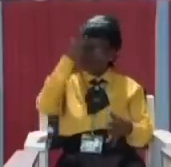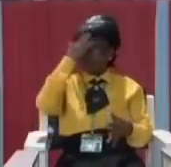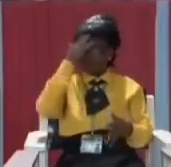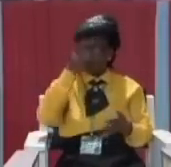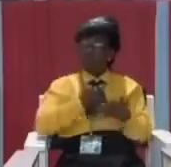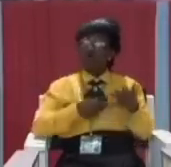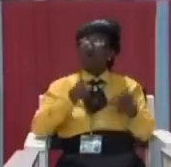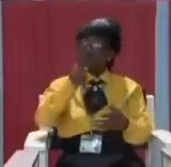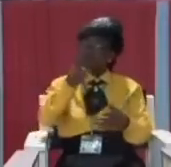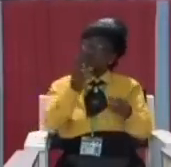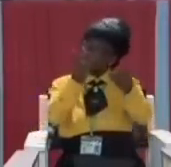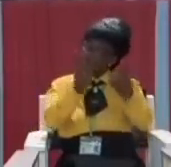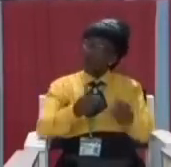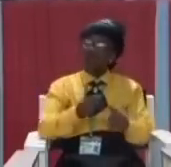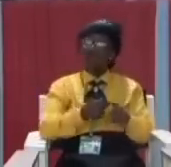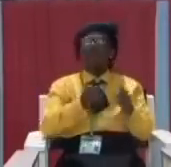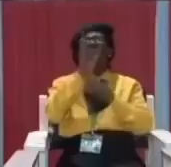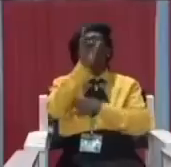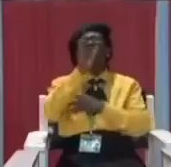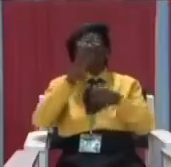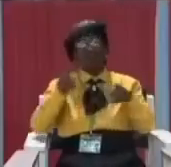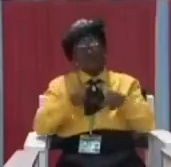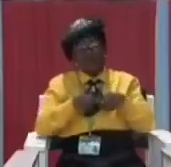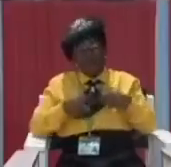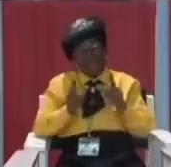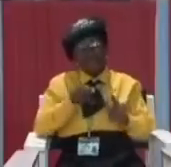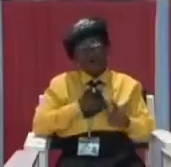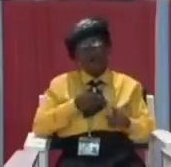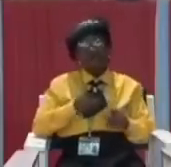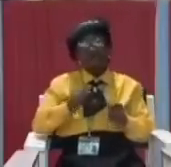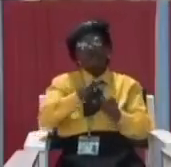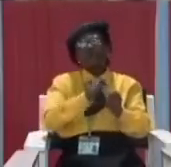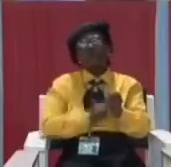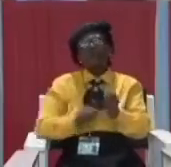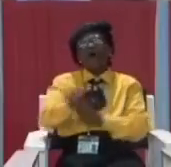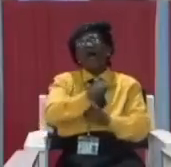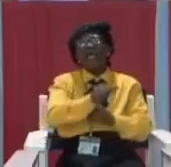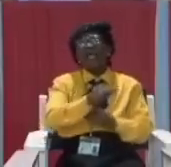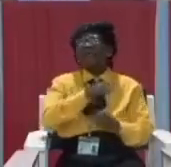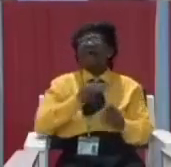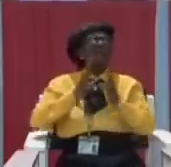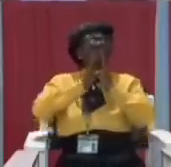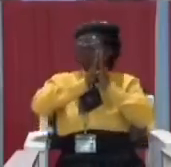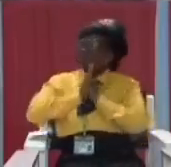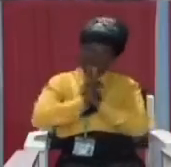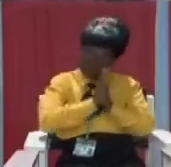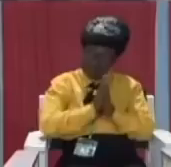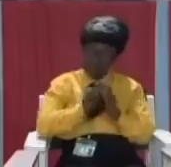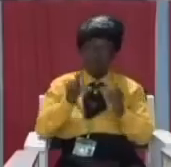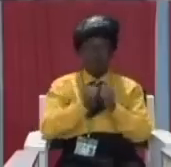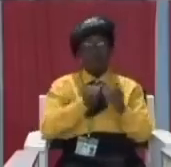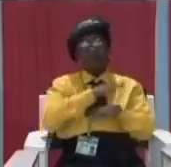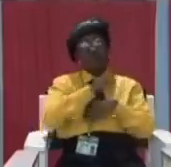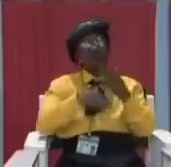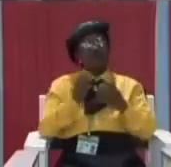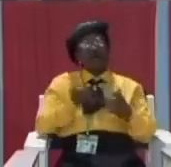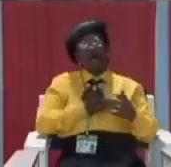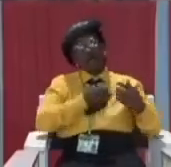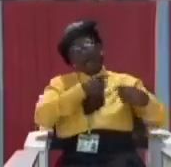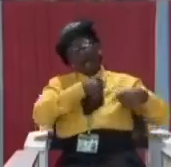go ahead. Let's cry to the Almighty God. Let's pray with all our heart.